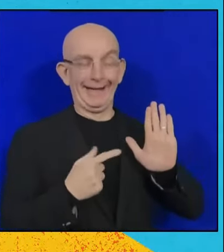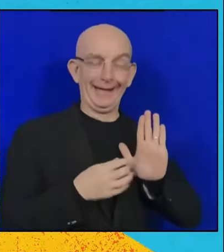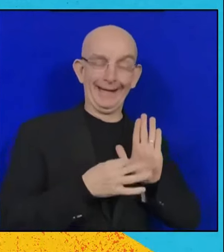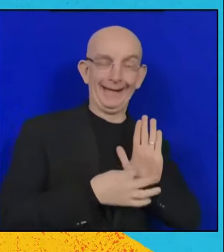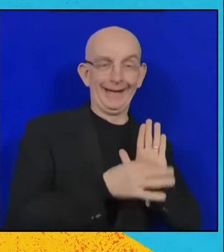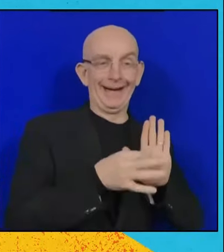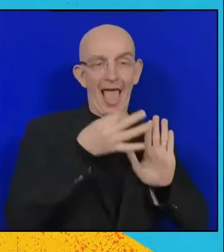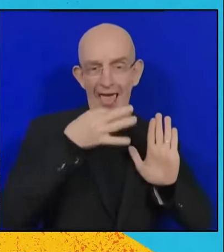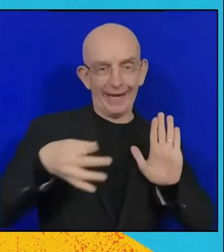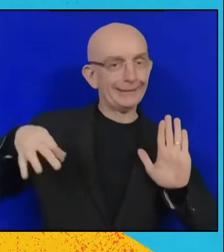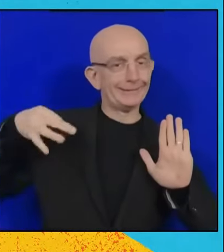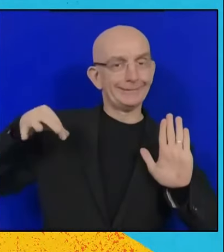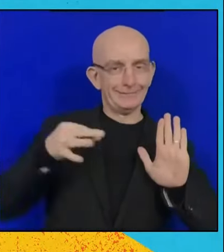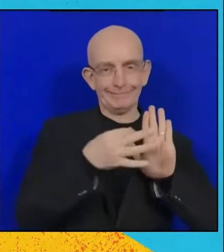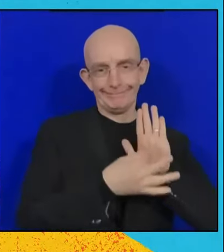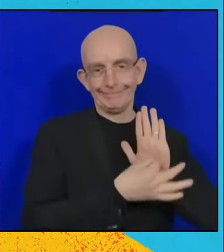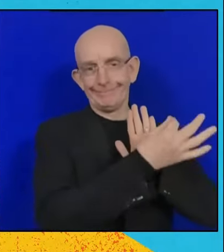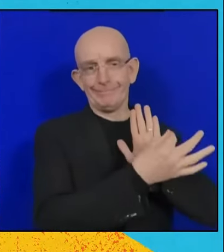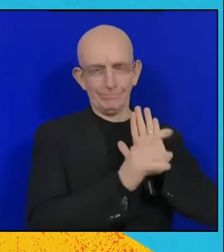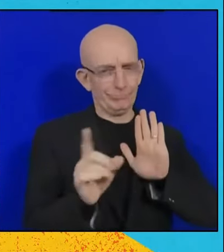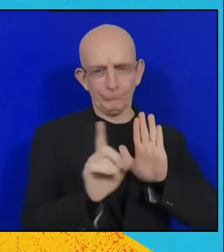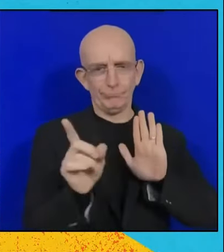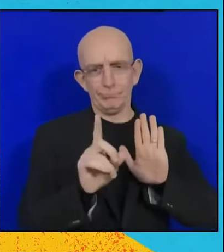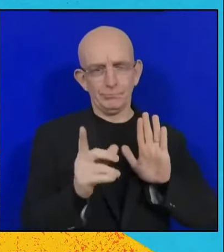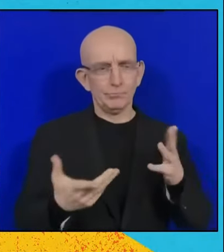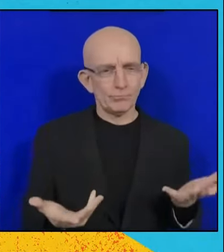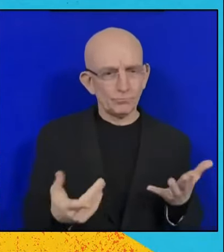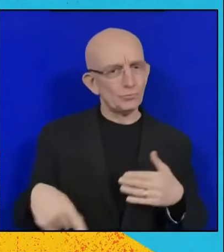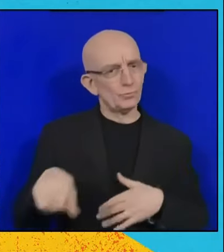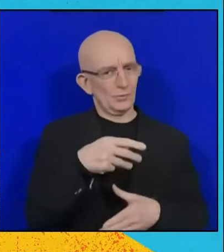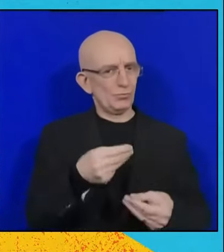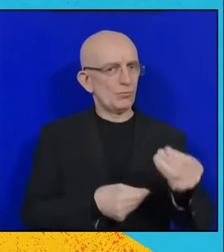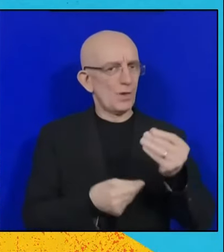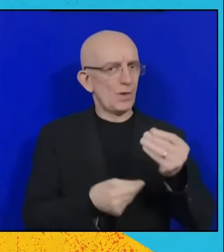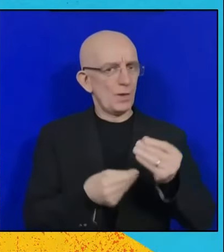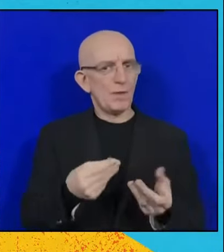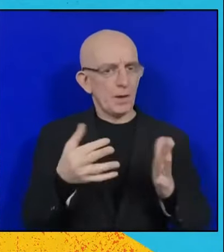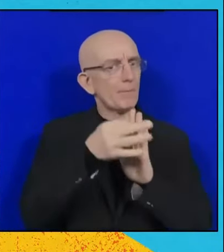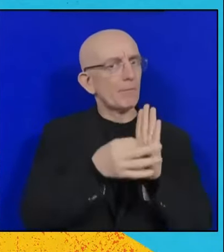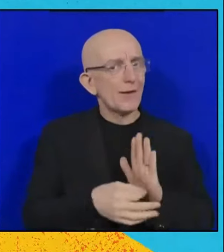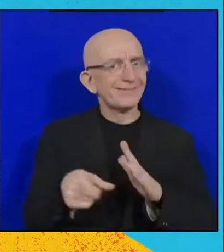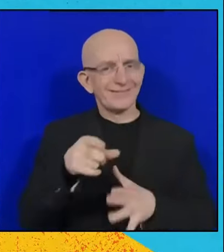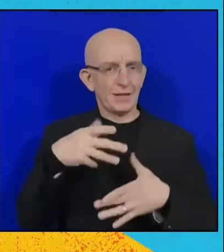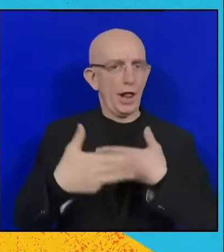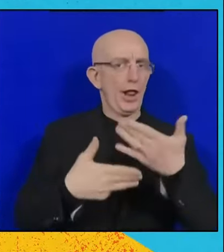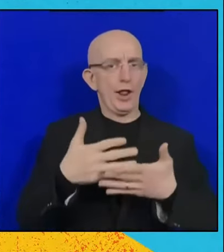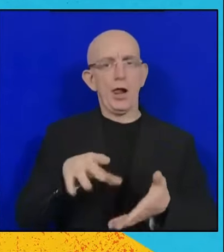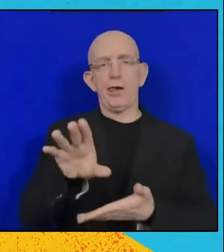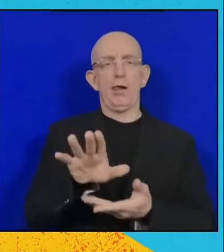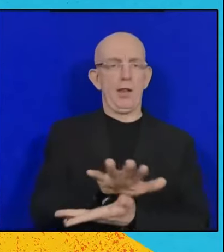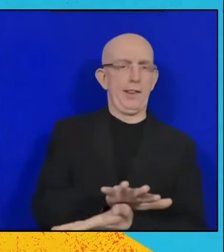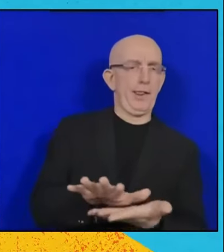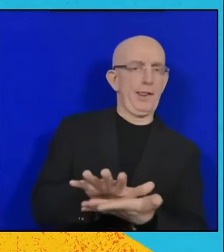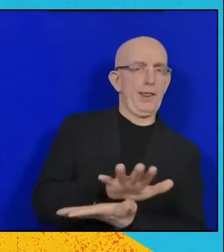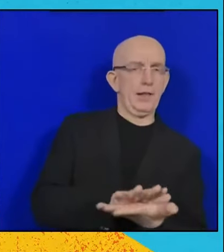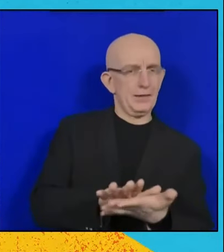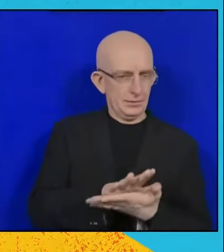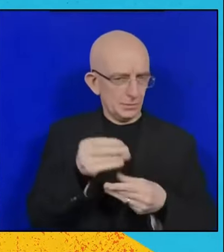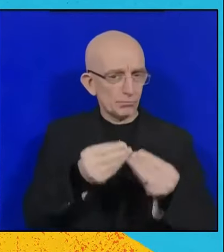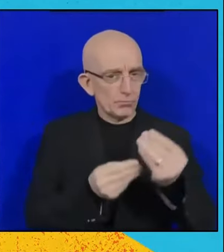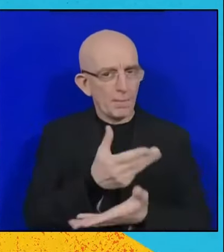and advocacy spaces remains an issue. So, any member states in this room, can you please raise your hands? Real quickly,